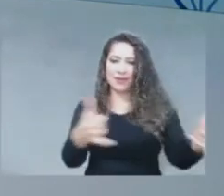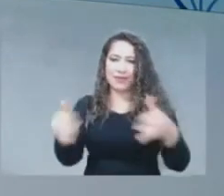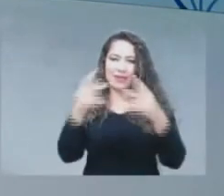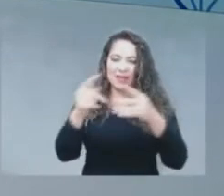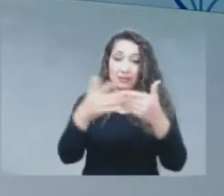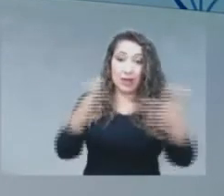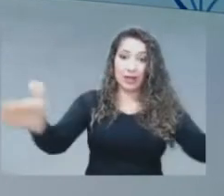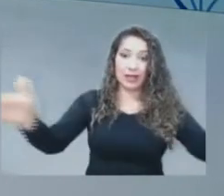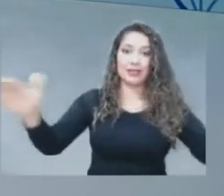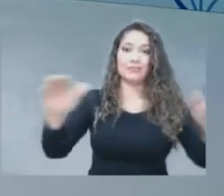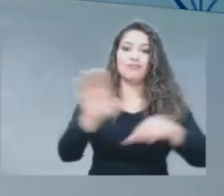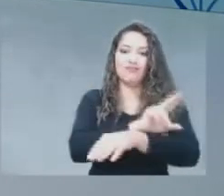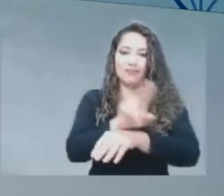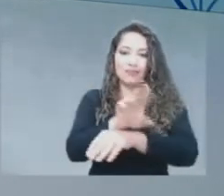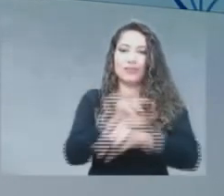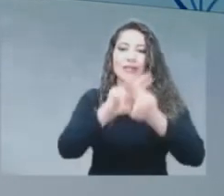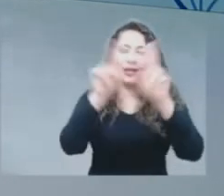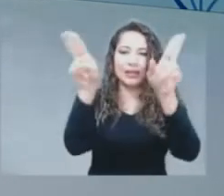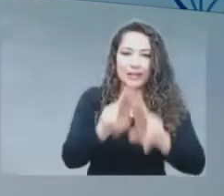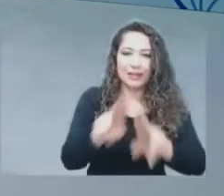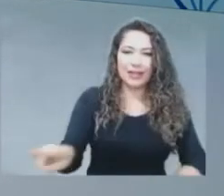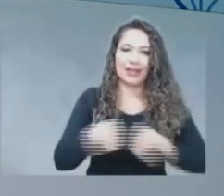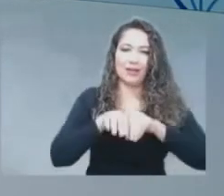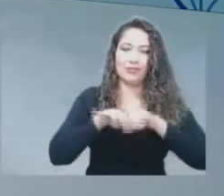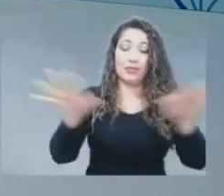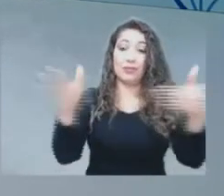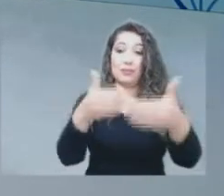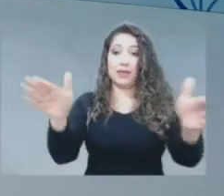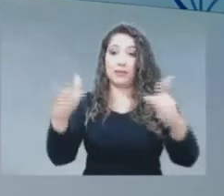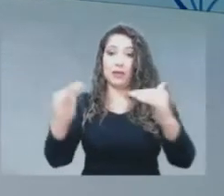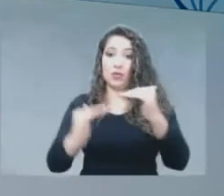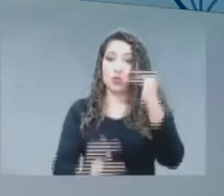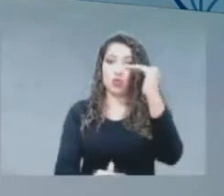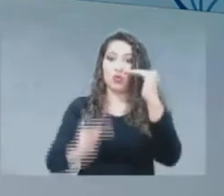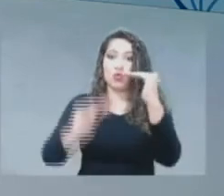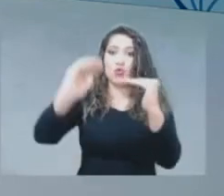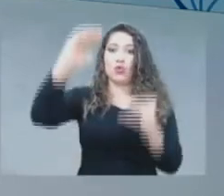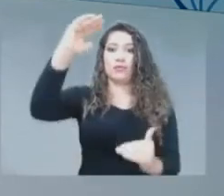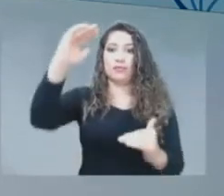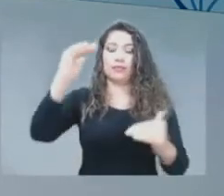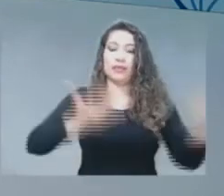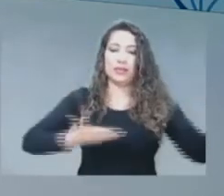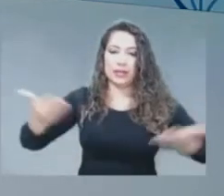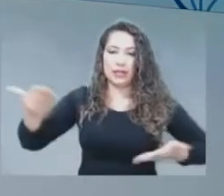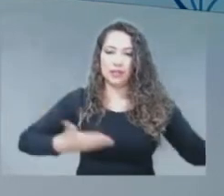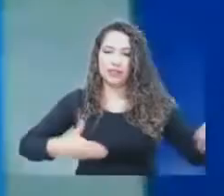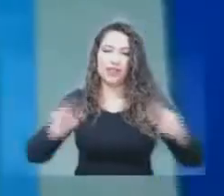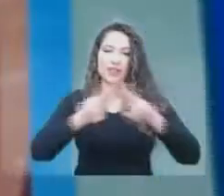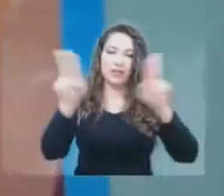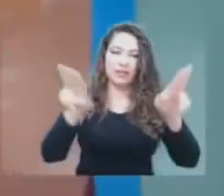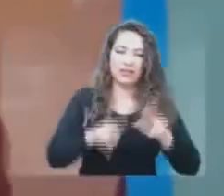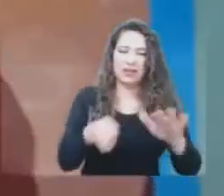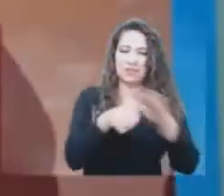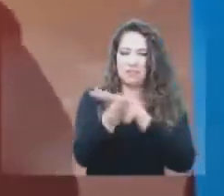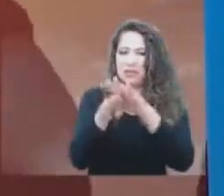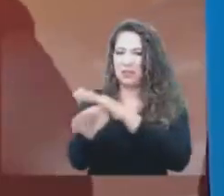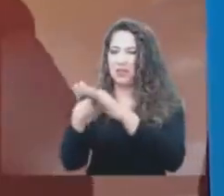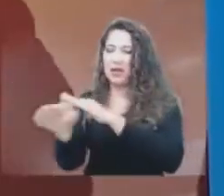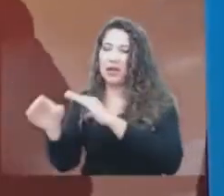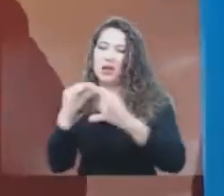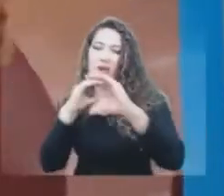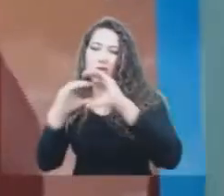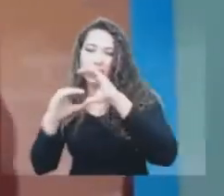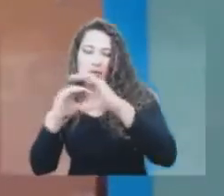people with broader bands, every more. They use the more and better internet services